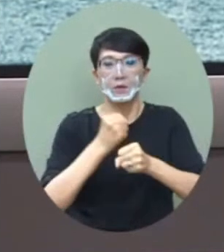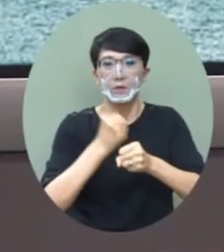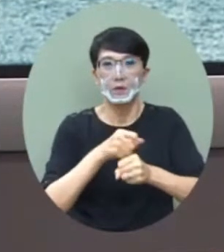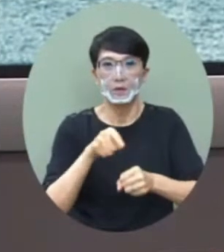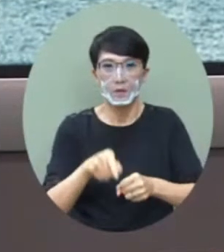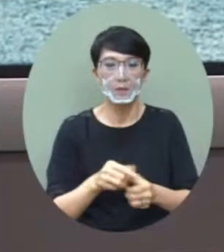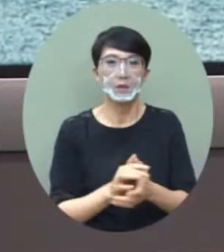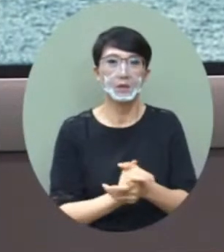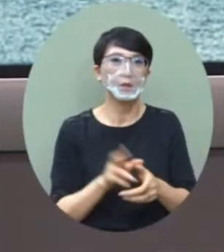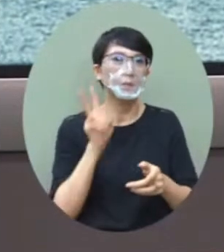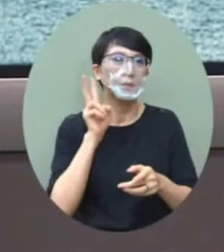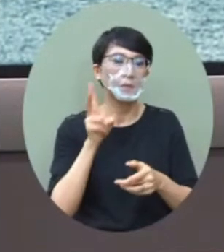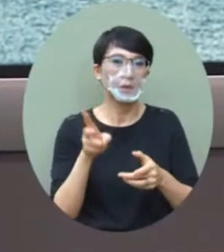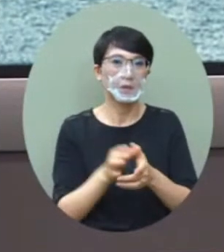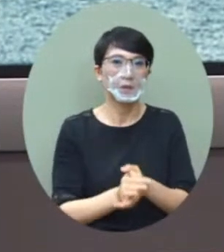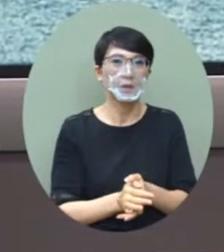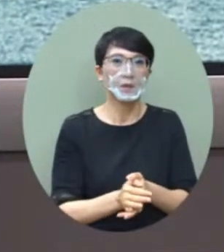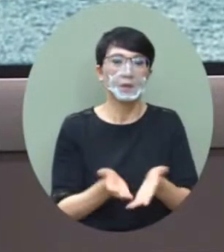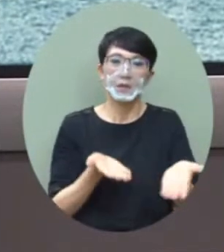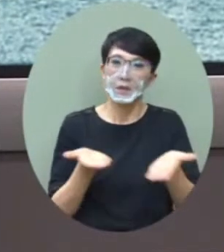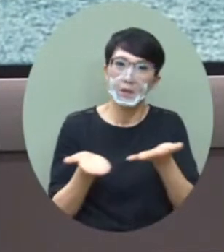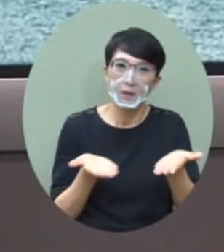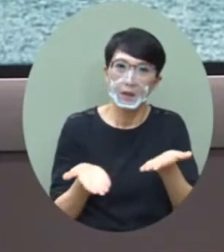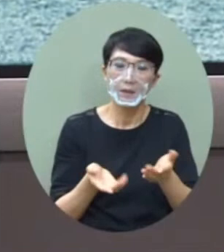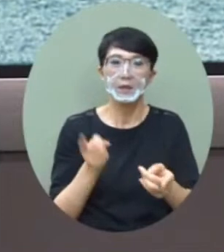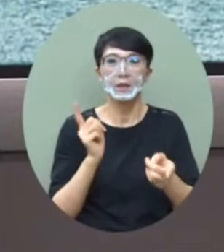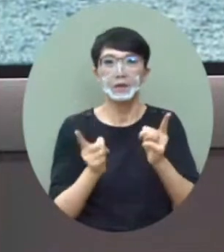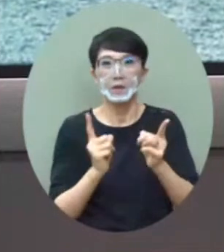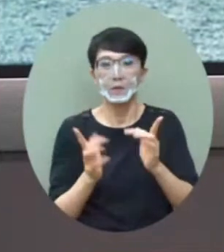funeral services industry,